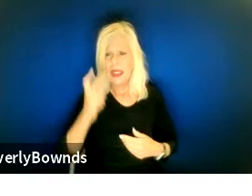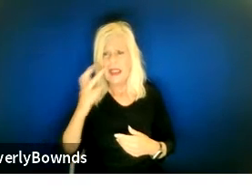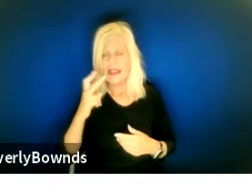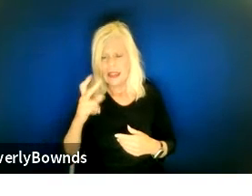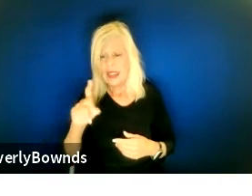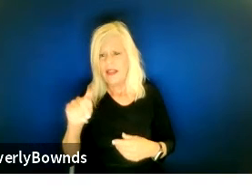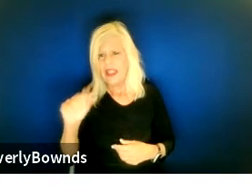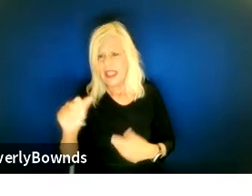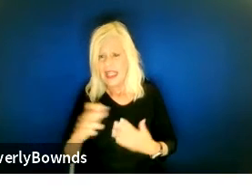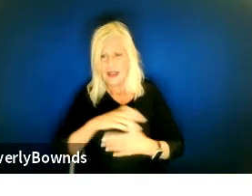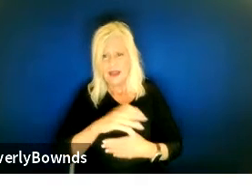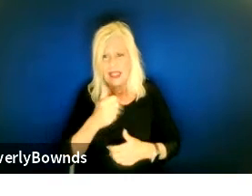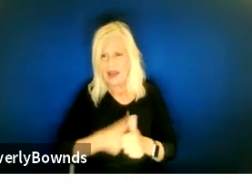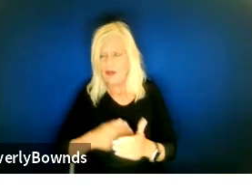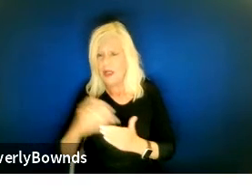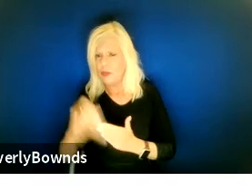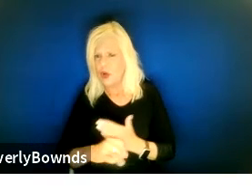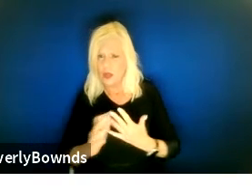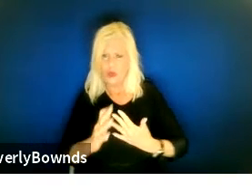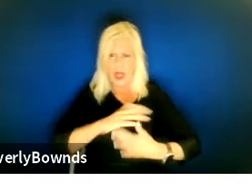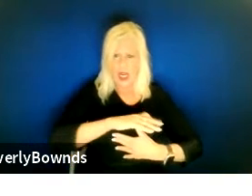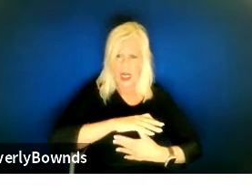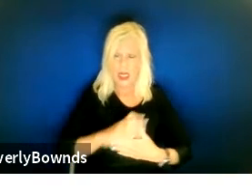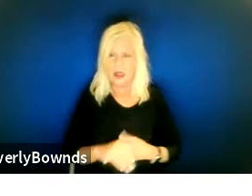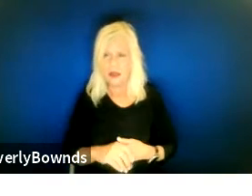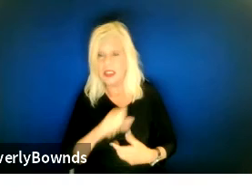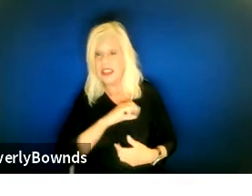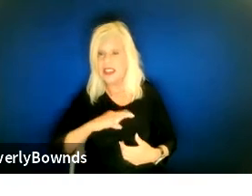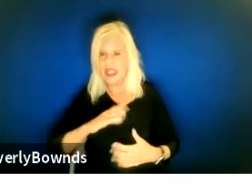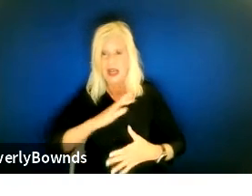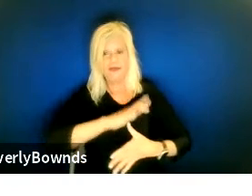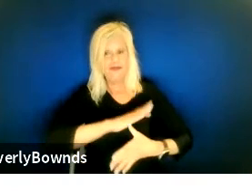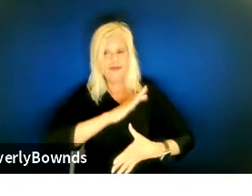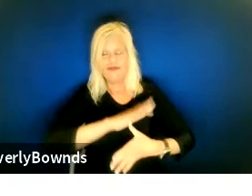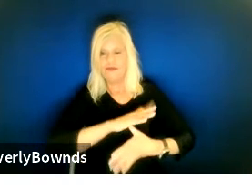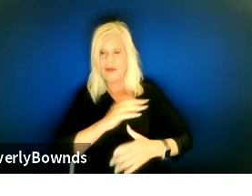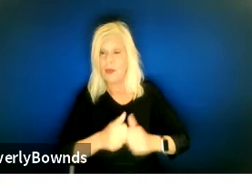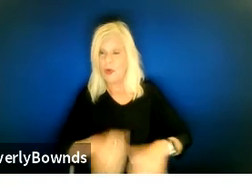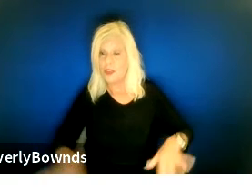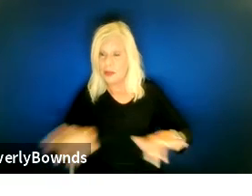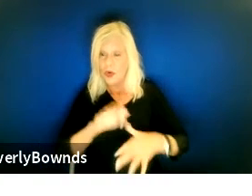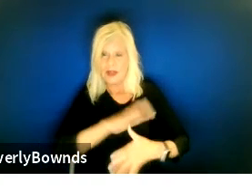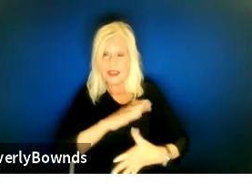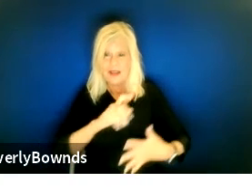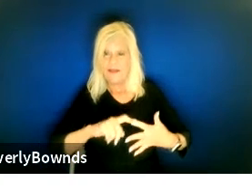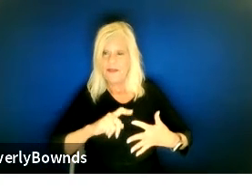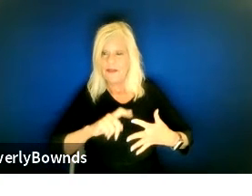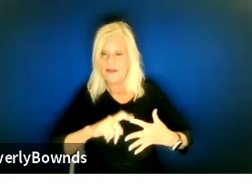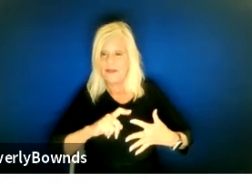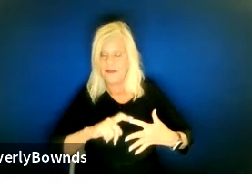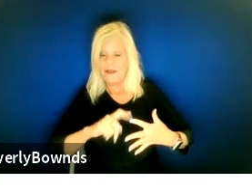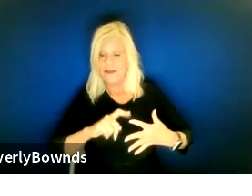seen across every project. Staff is the most important thing. And then is there really